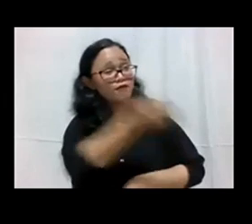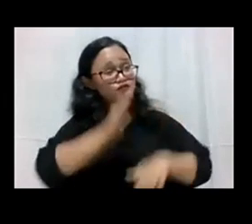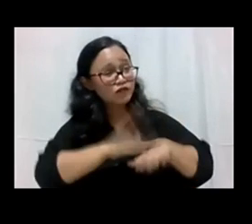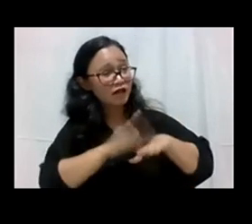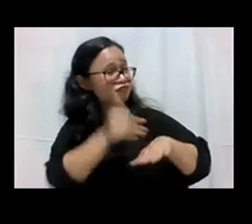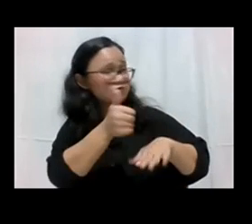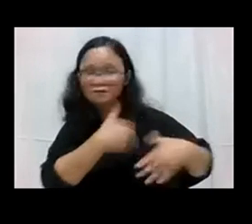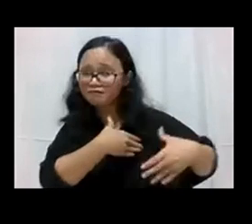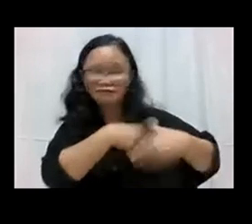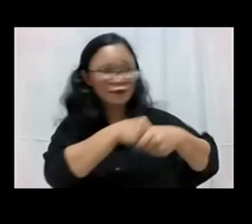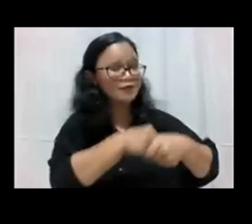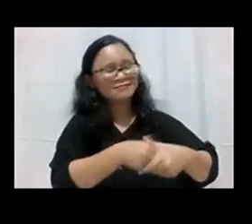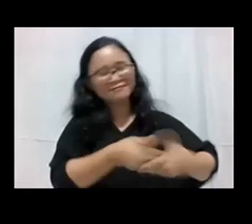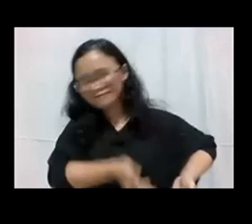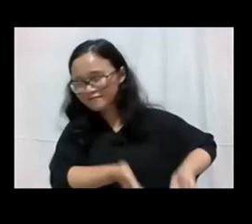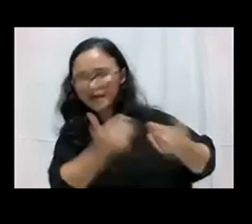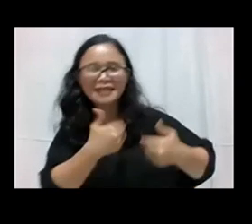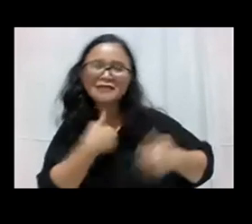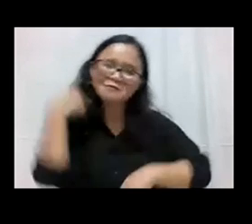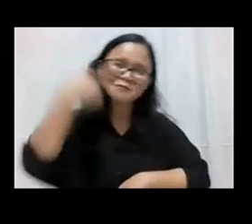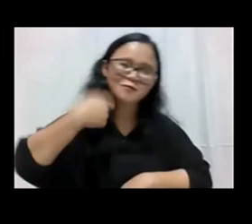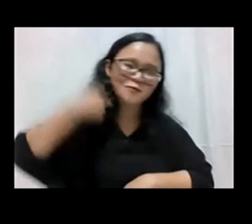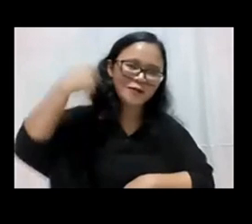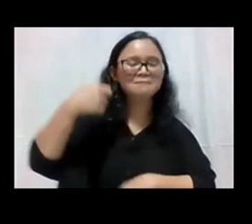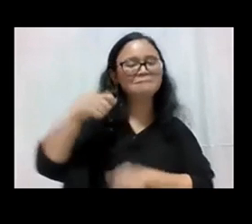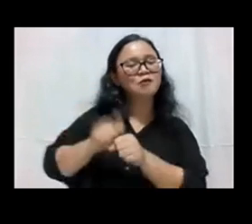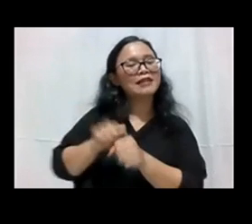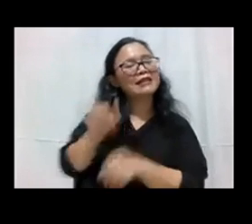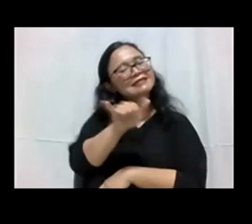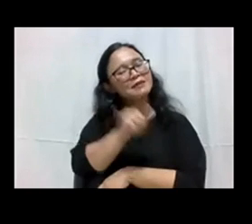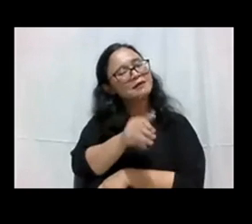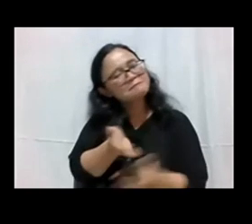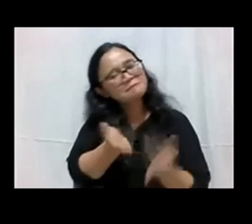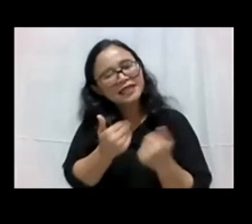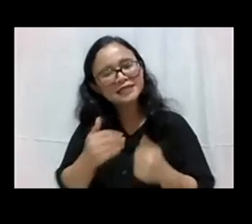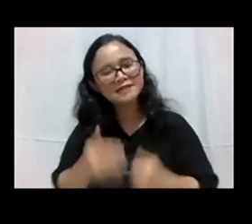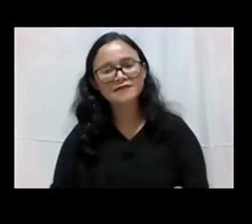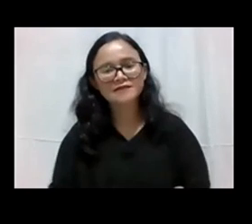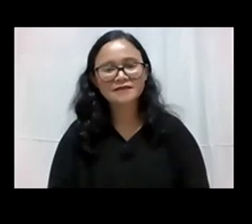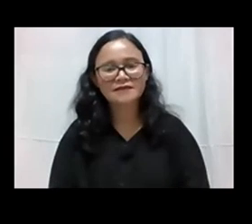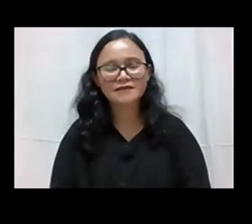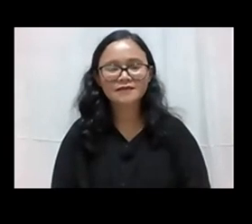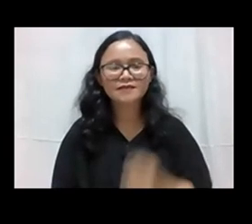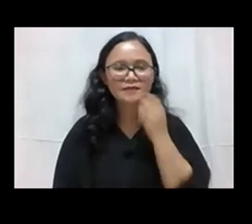that in today's somewhat chaotic world. Thank you.